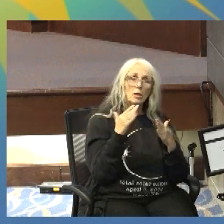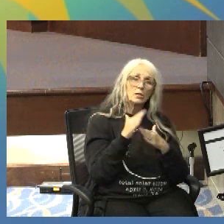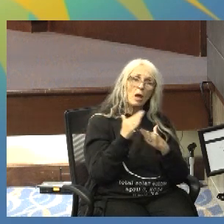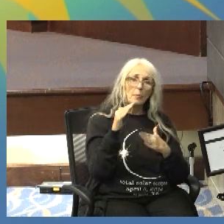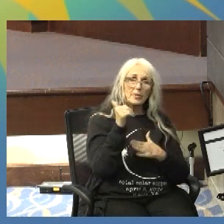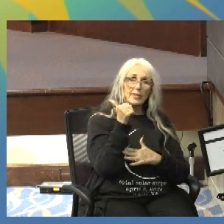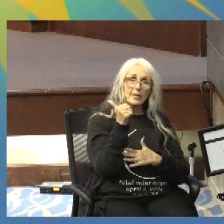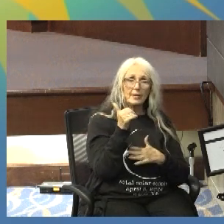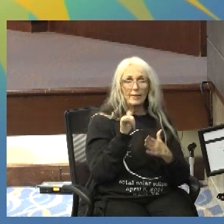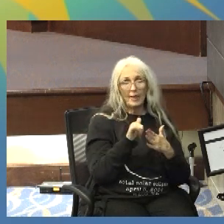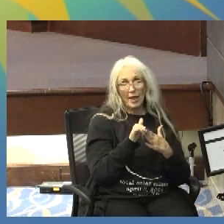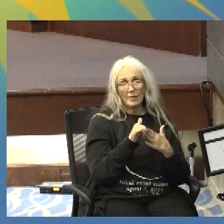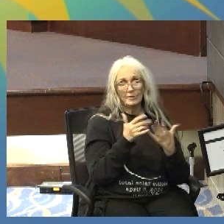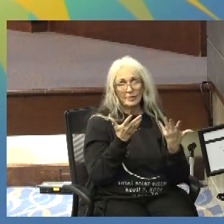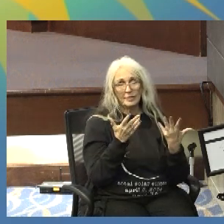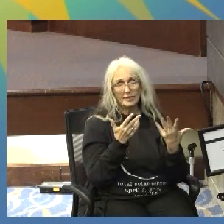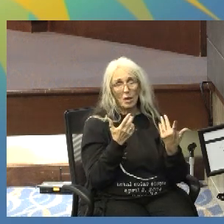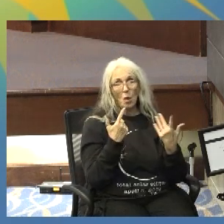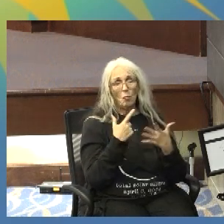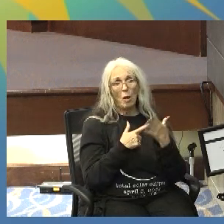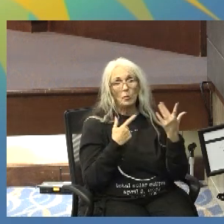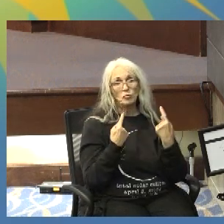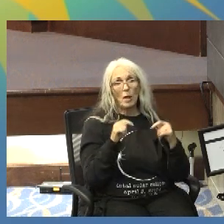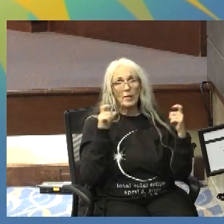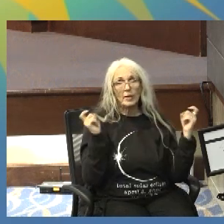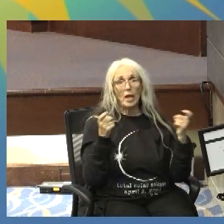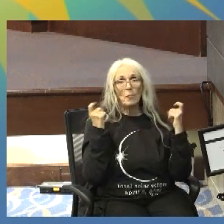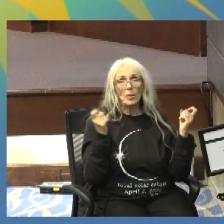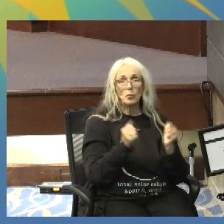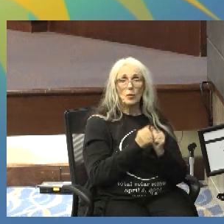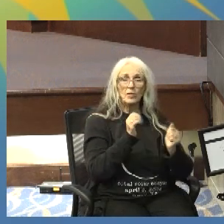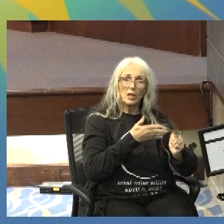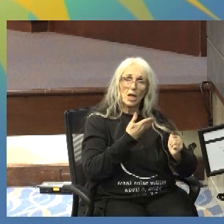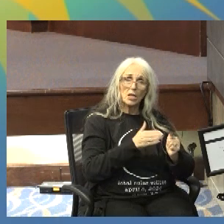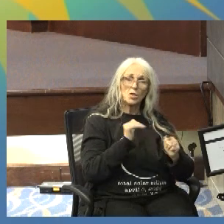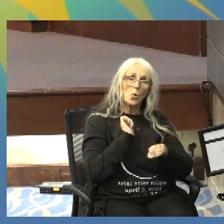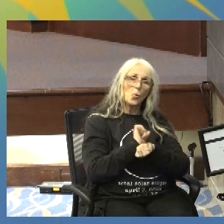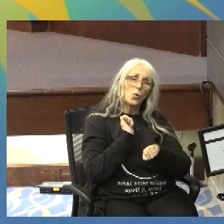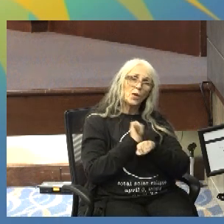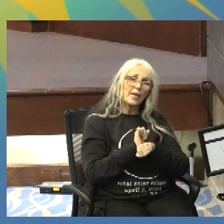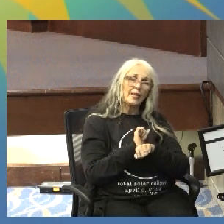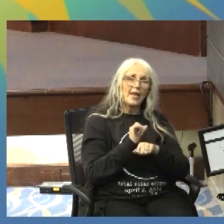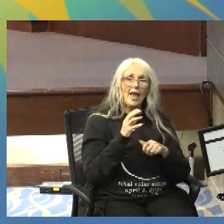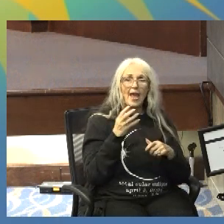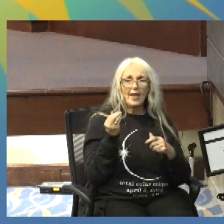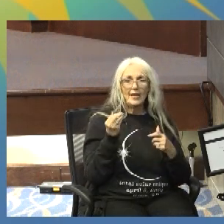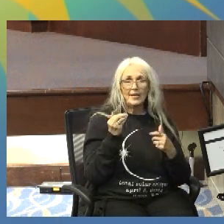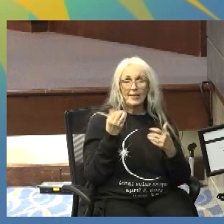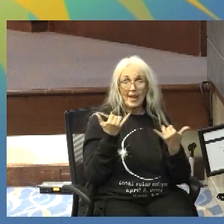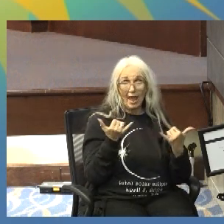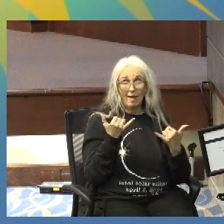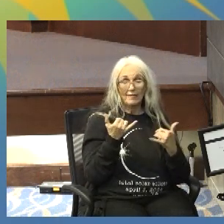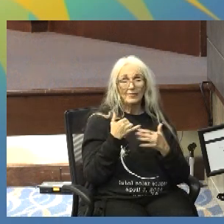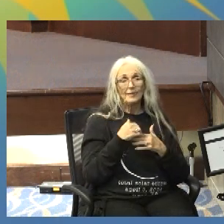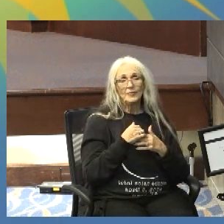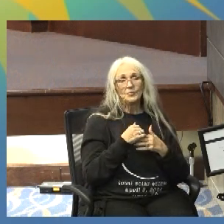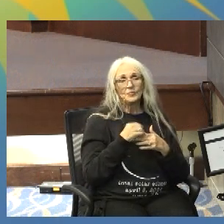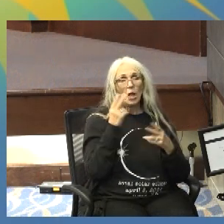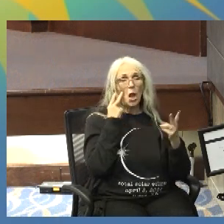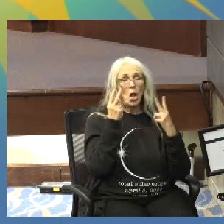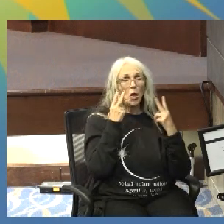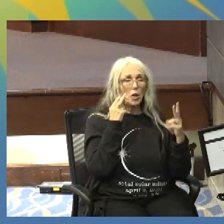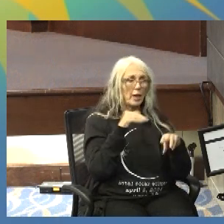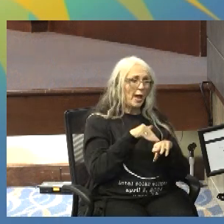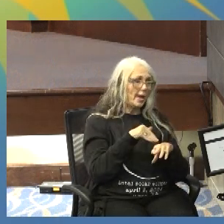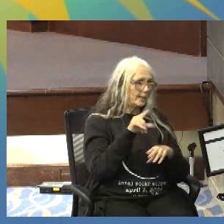that's affirmation that what we're attempting to accomplish here with the concerts is working. And the bottom line is, in looking at